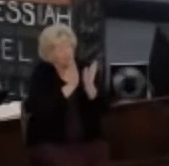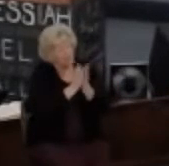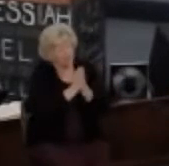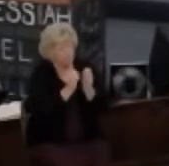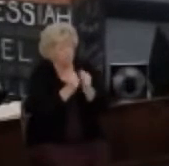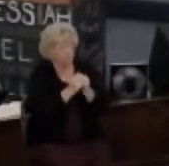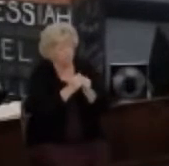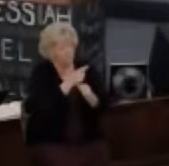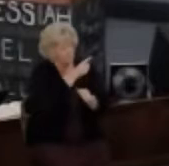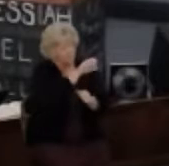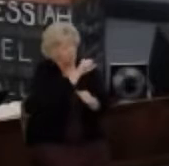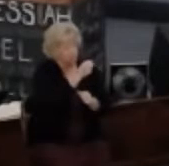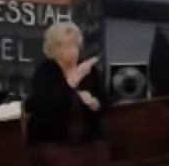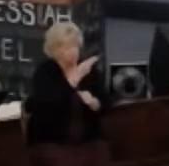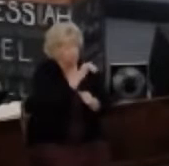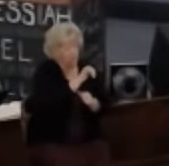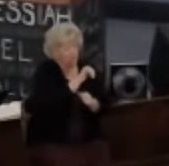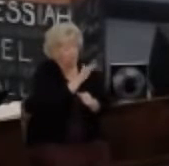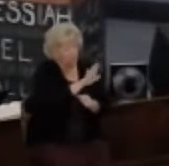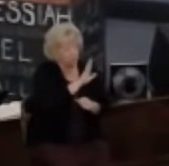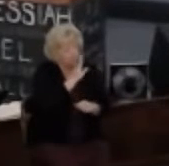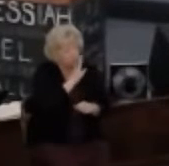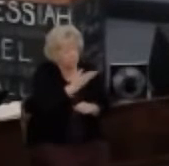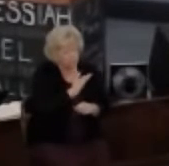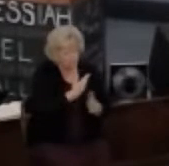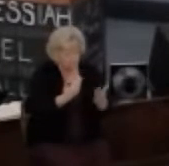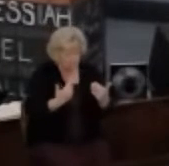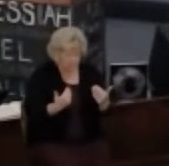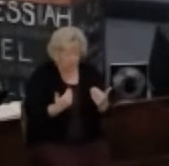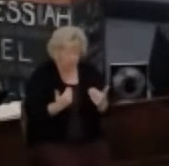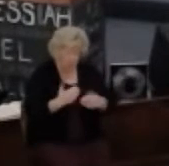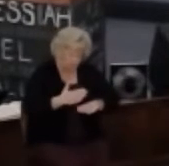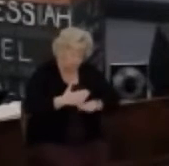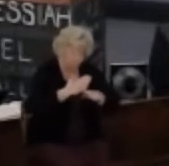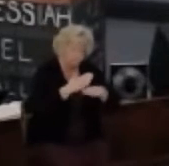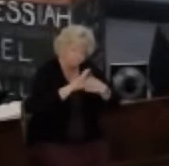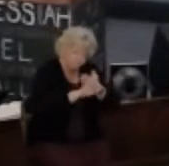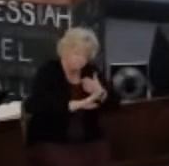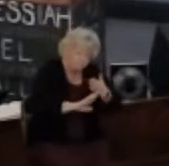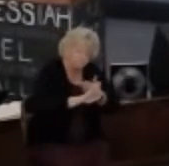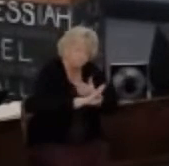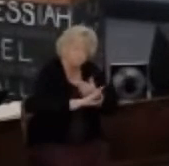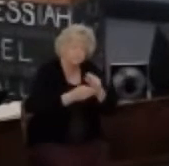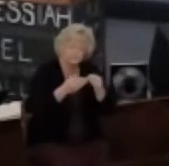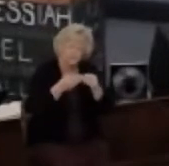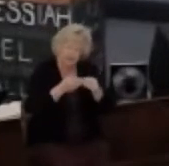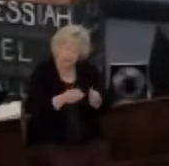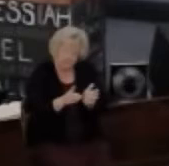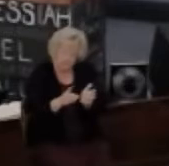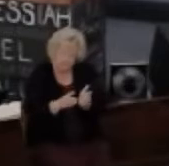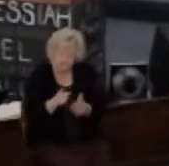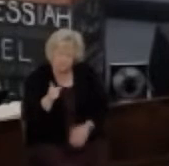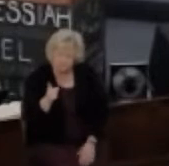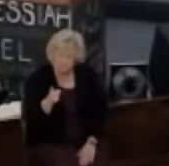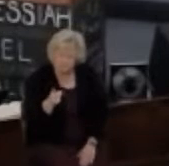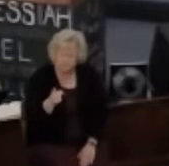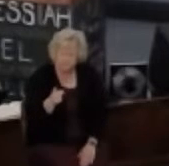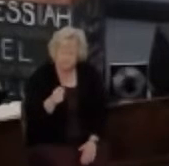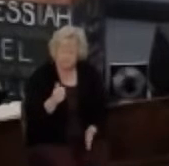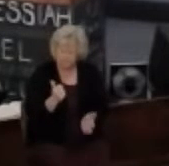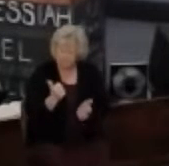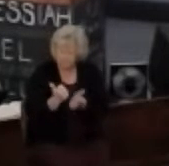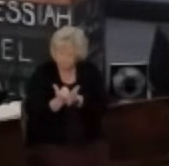daughter right now, Victoria, that you are protecting her, that you are guiding the doctors, that you are helping